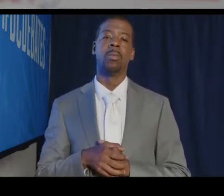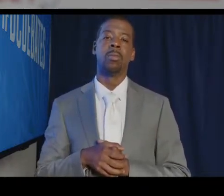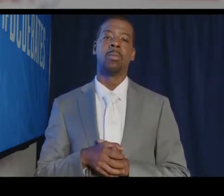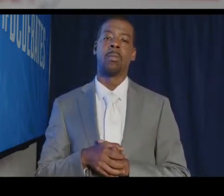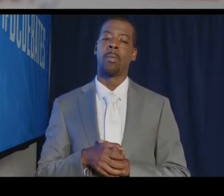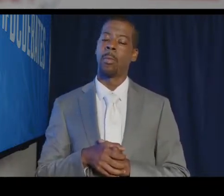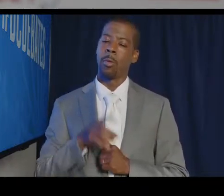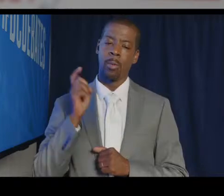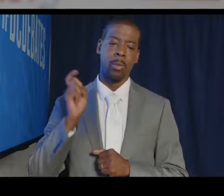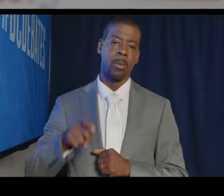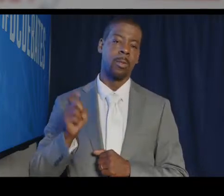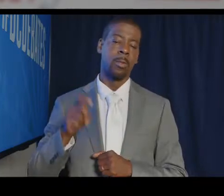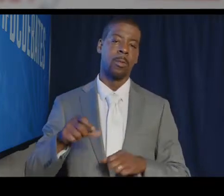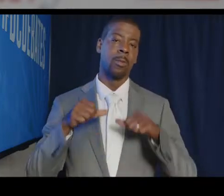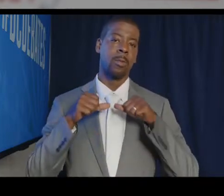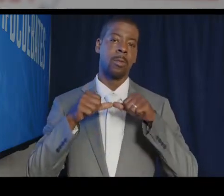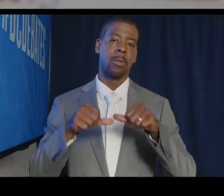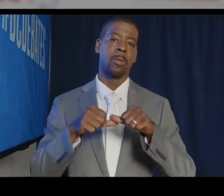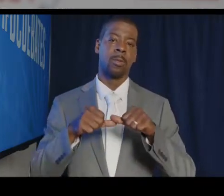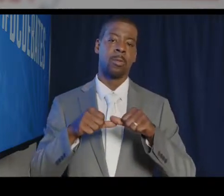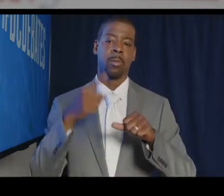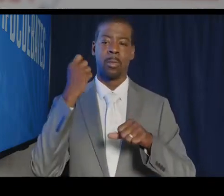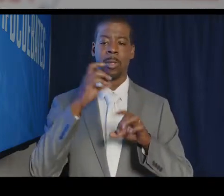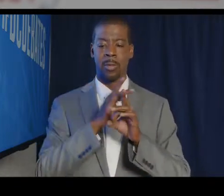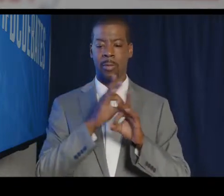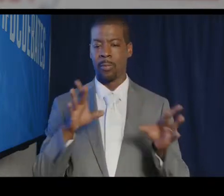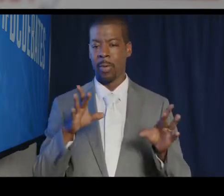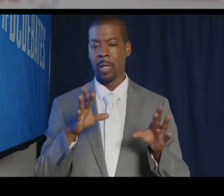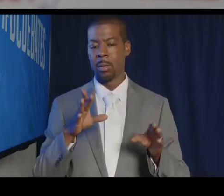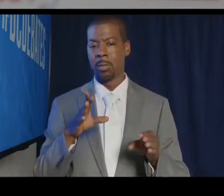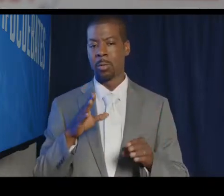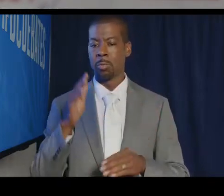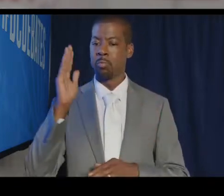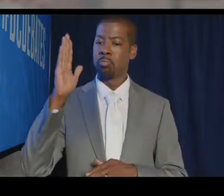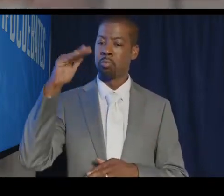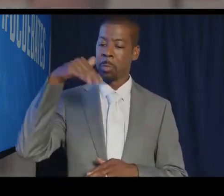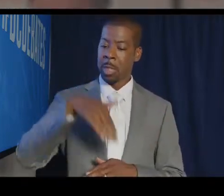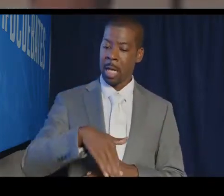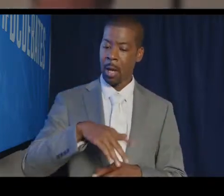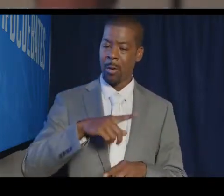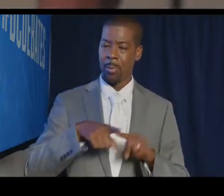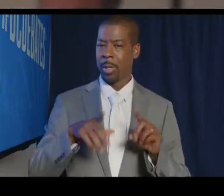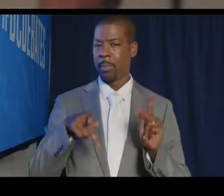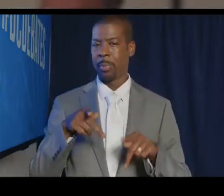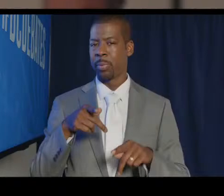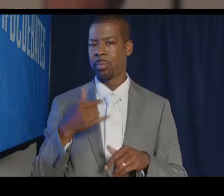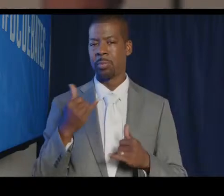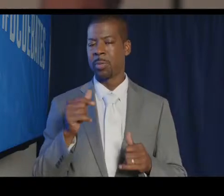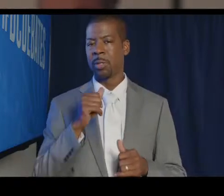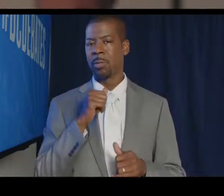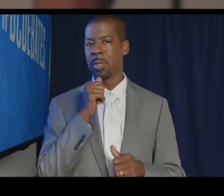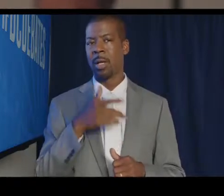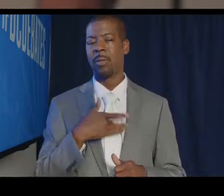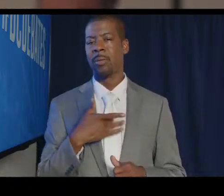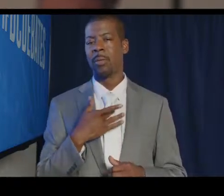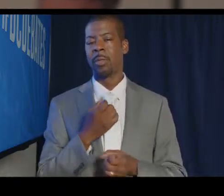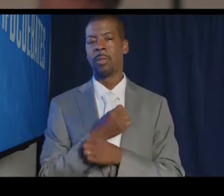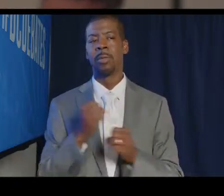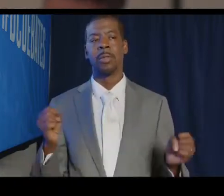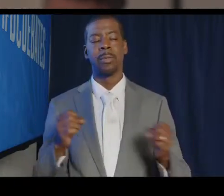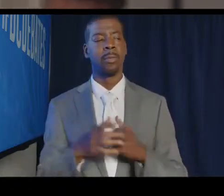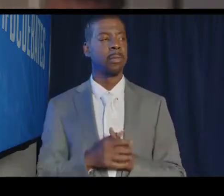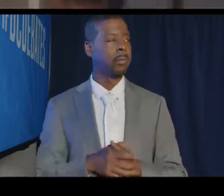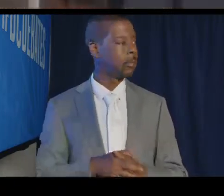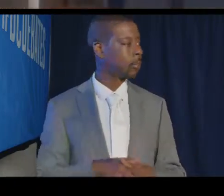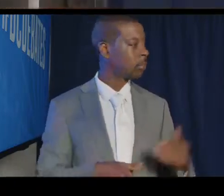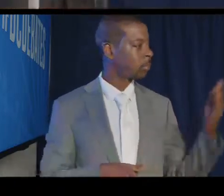our foot on the gas there because crime has gone down, but we still have work to do. People still don't feel safe. Thank you. Councilmember Henderson, what's your observation here?